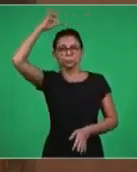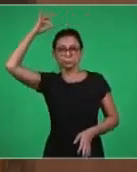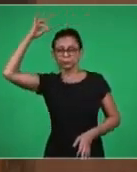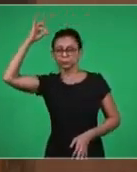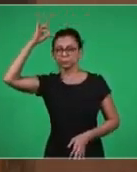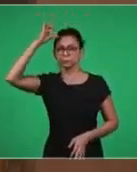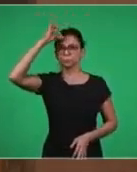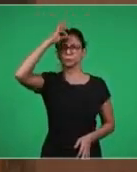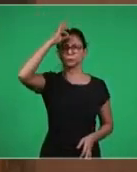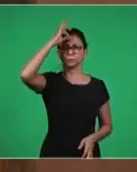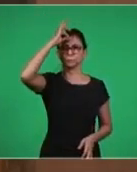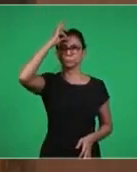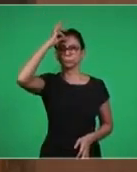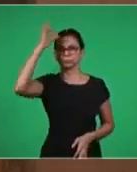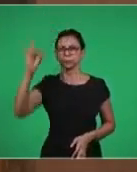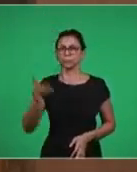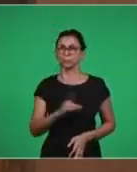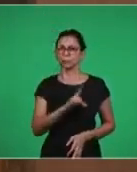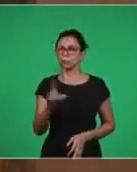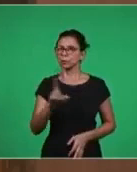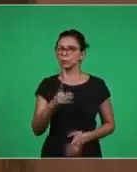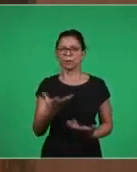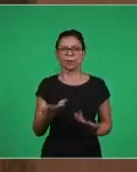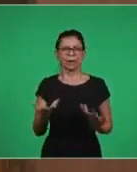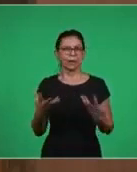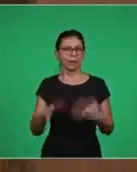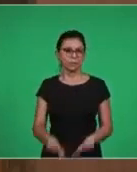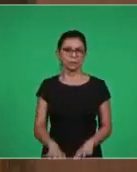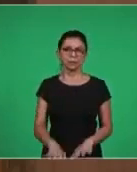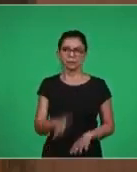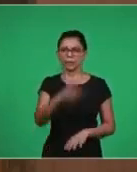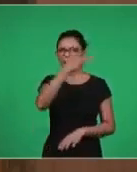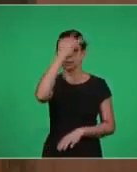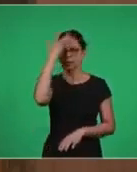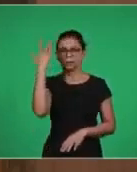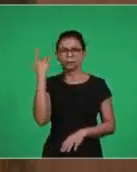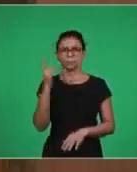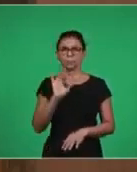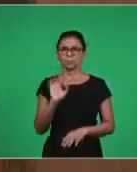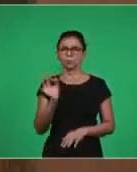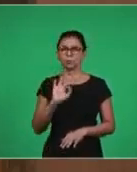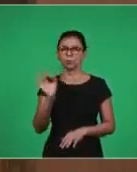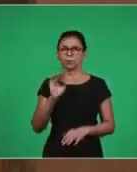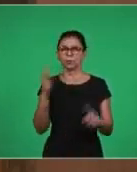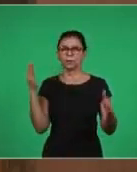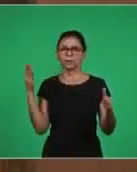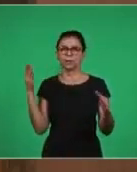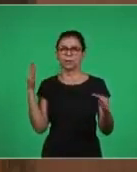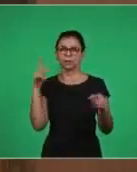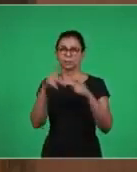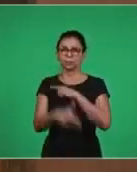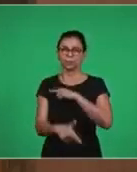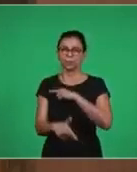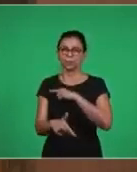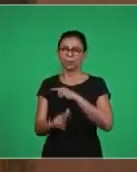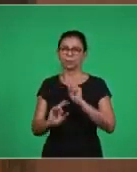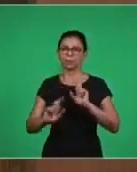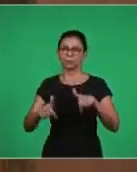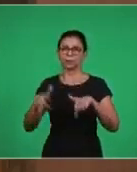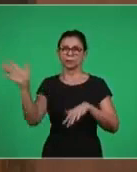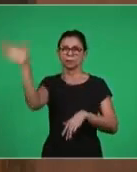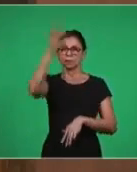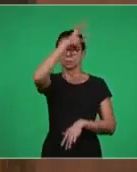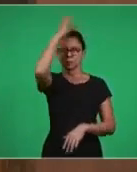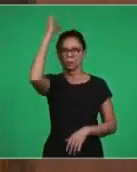Holy Spirit. And we are not going to allow anybody to interfere on this ministry of the Holy Spirit. We know that there are people that